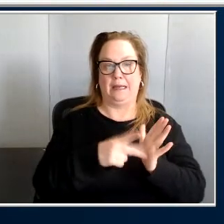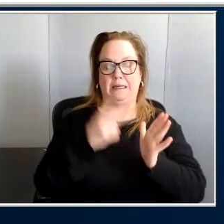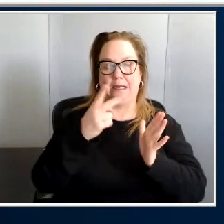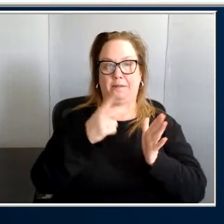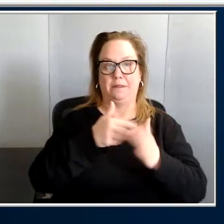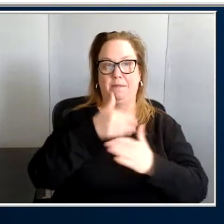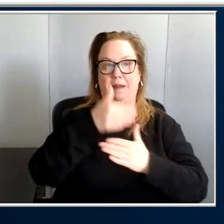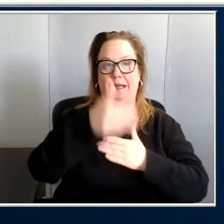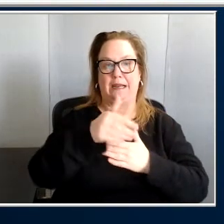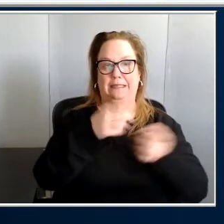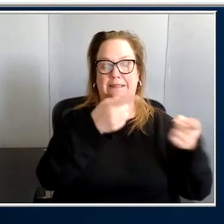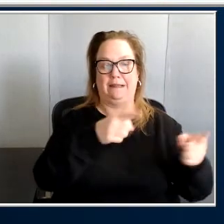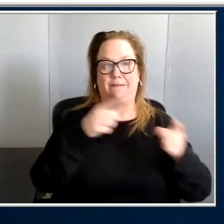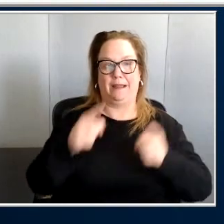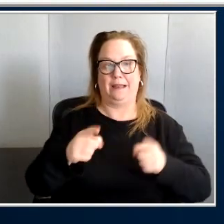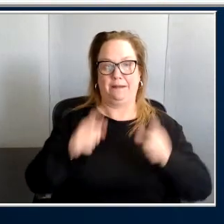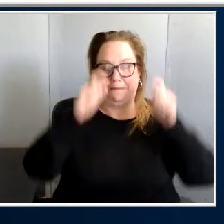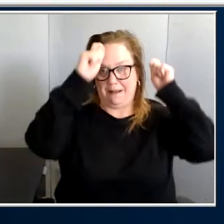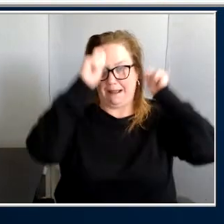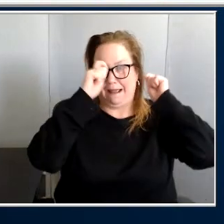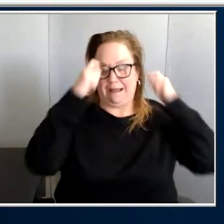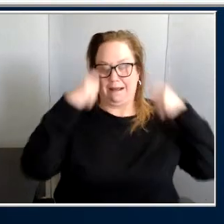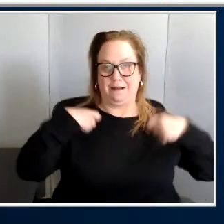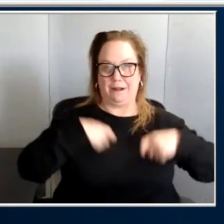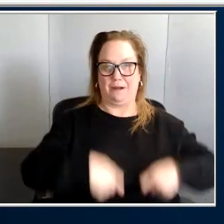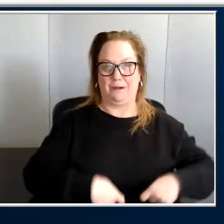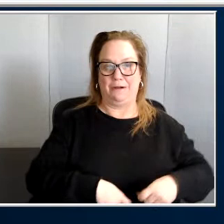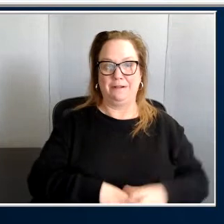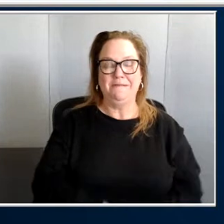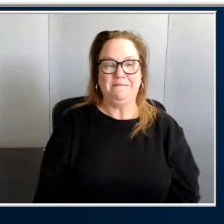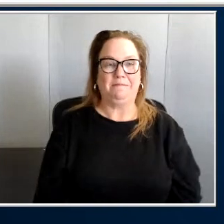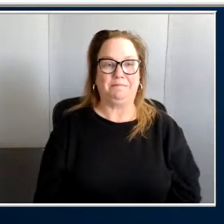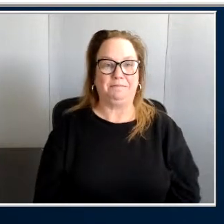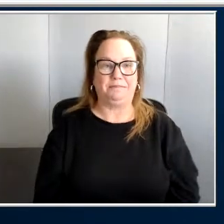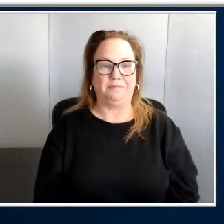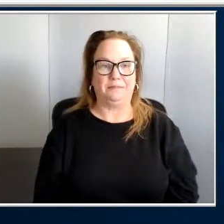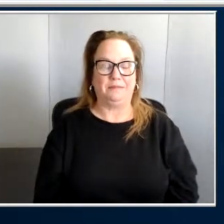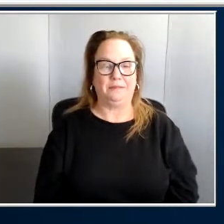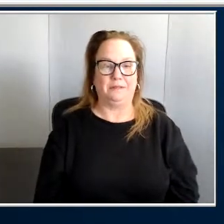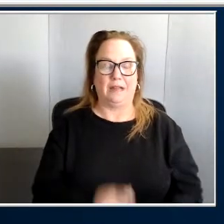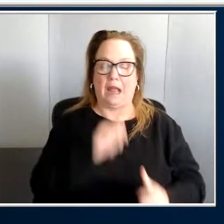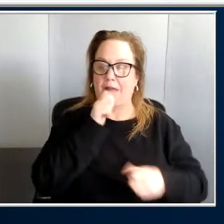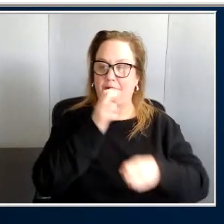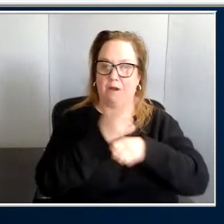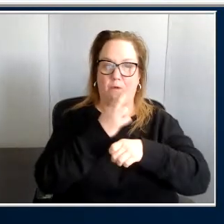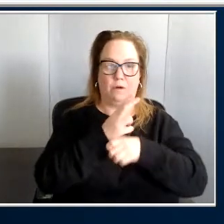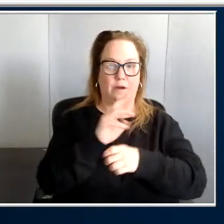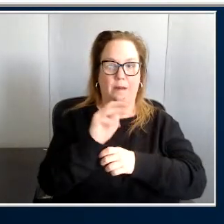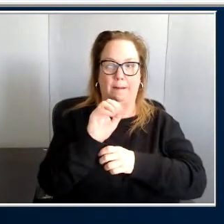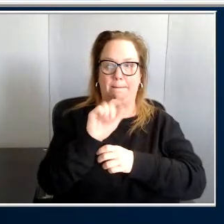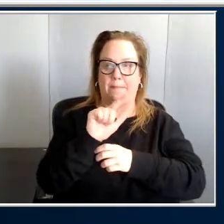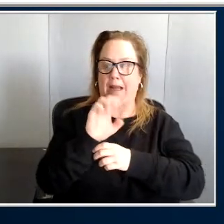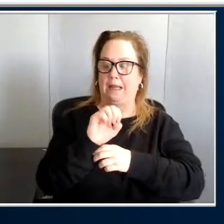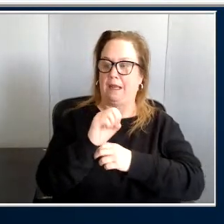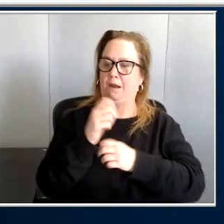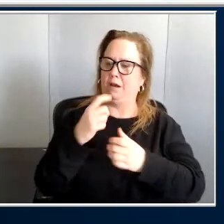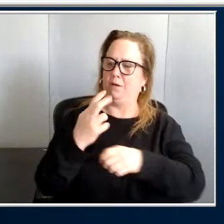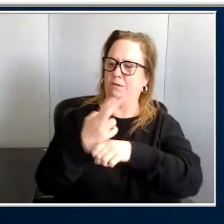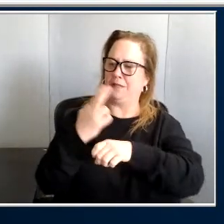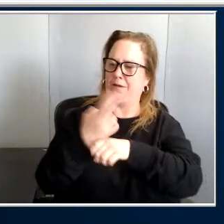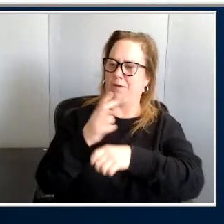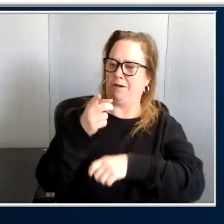with a nice top hat and a coat. I agree. But I haven't worn it. Maggie, what was it like for you wearing that?